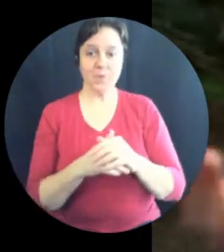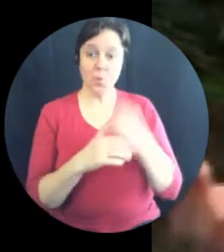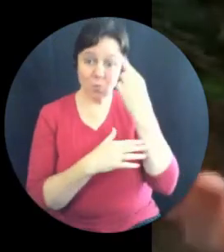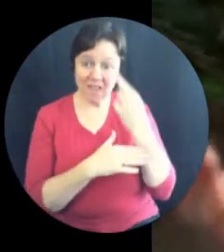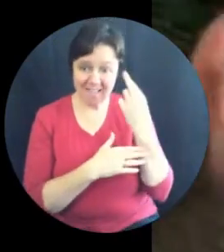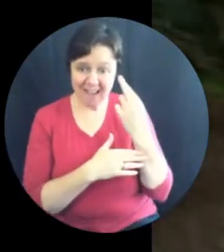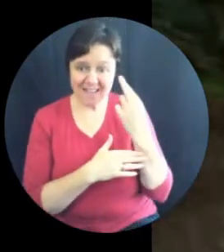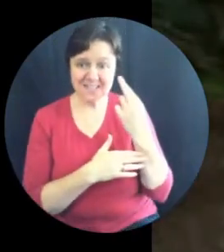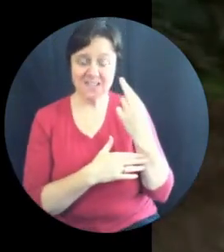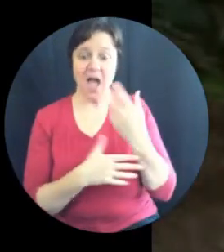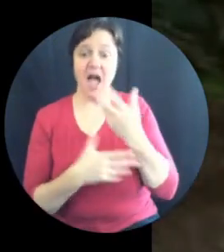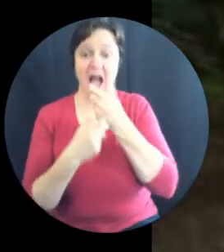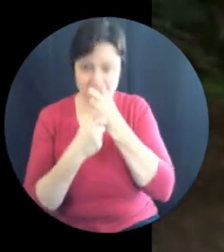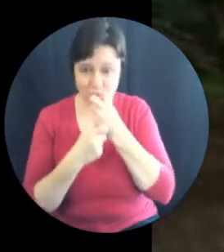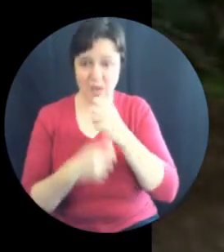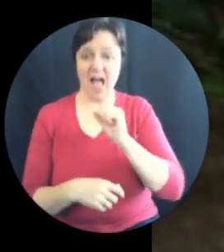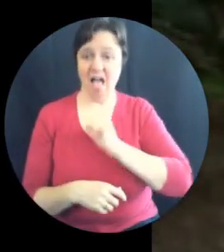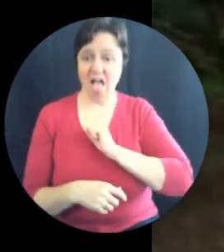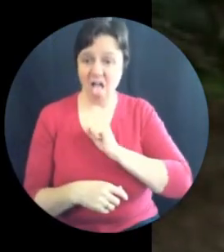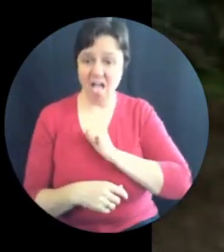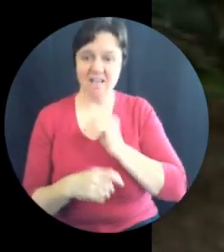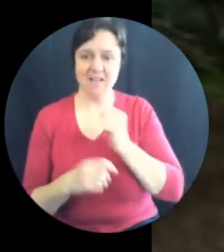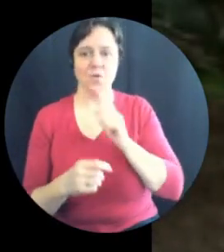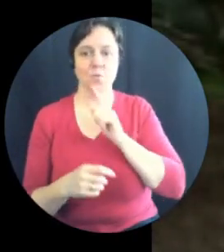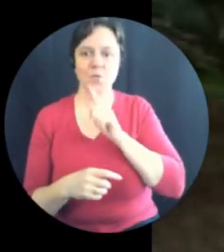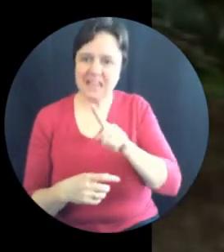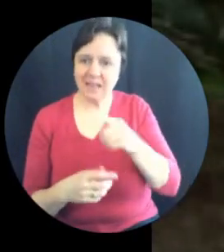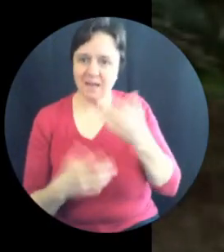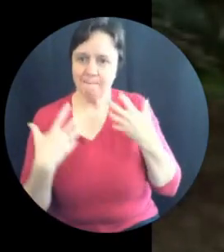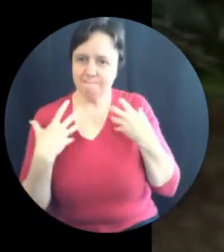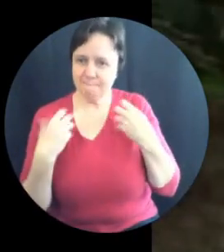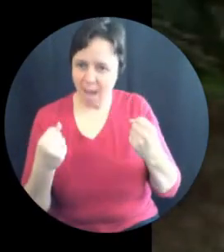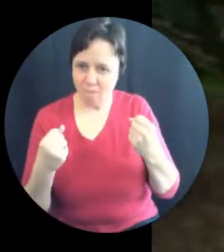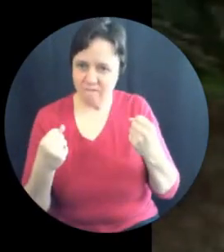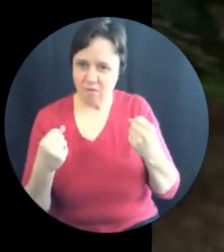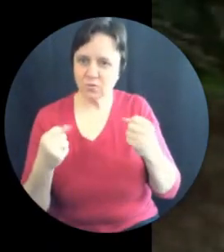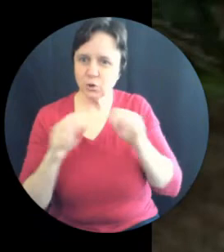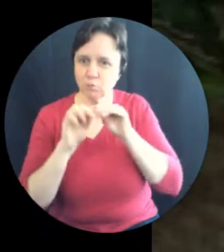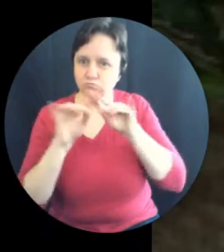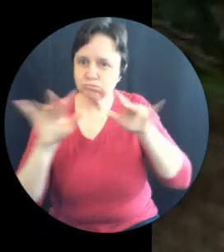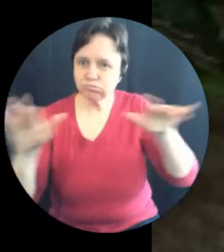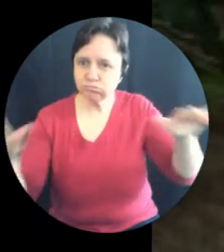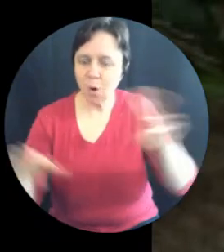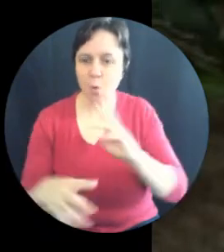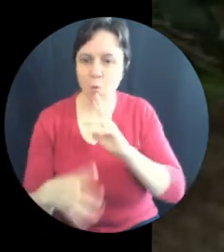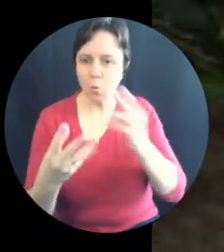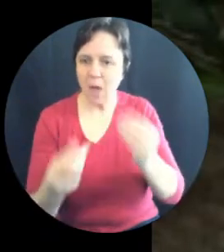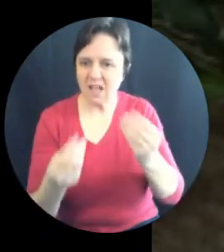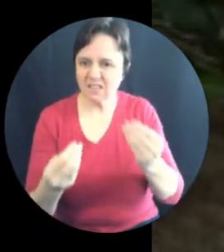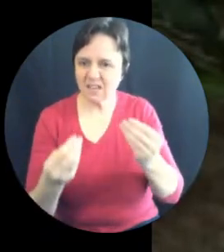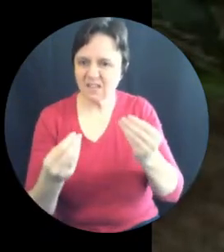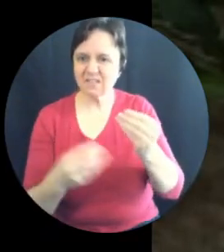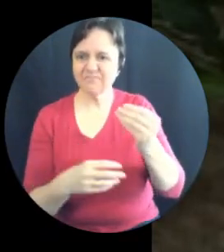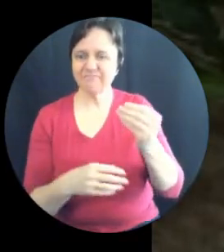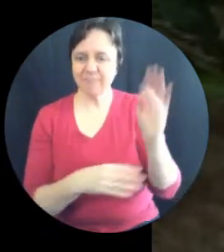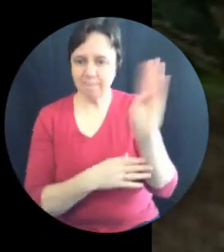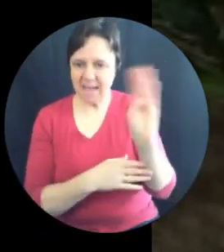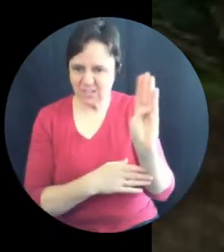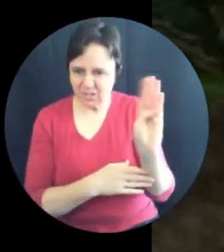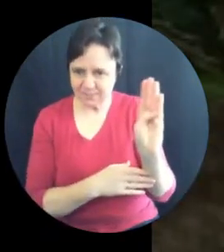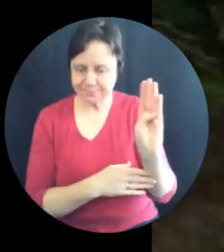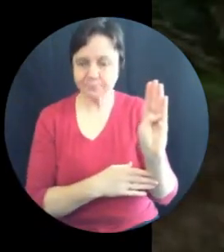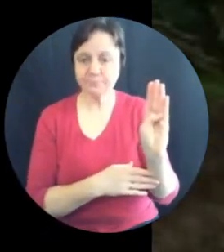powerful thing that's very negative. So you want to be using tissues, hands. There's been studies to see